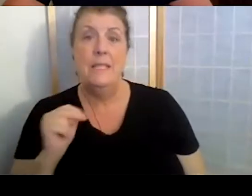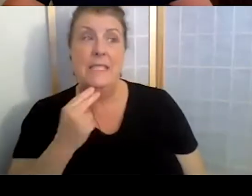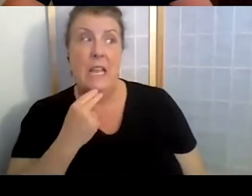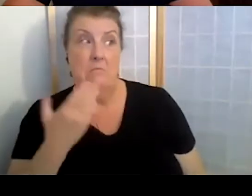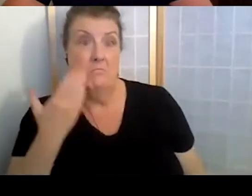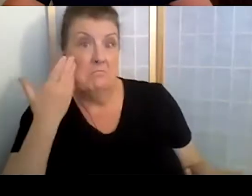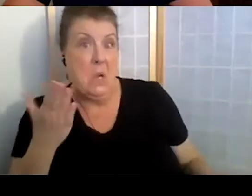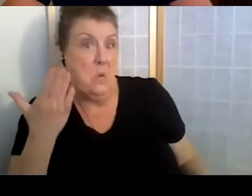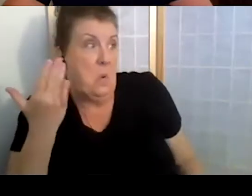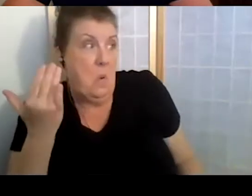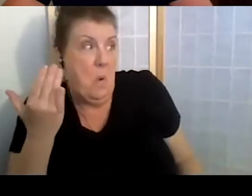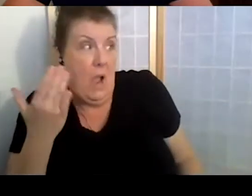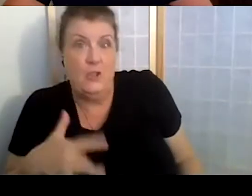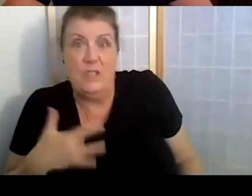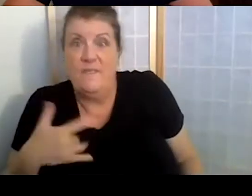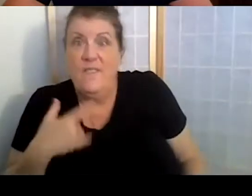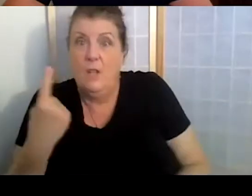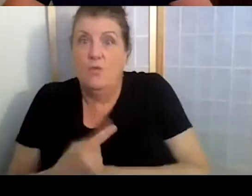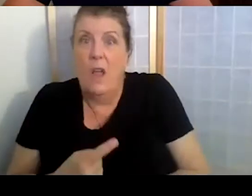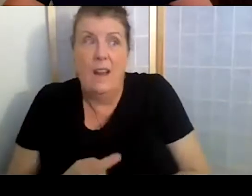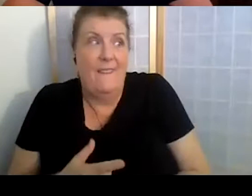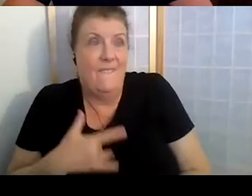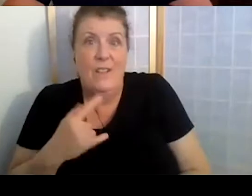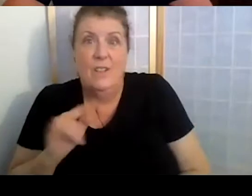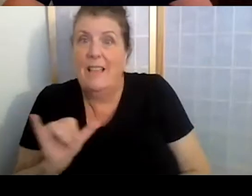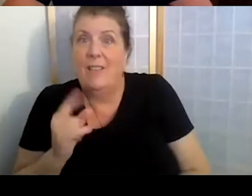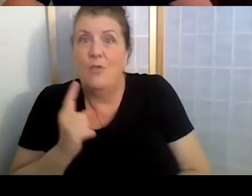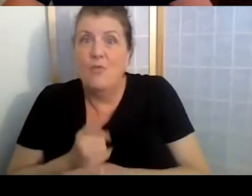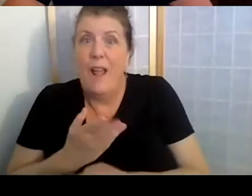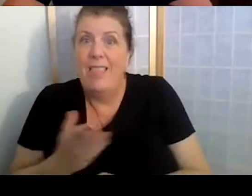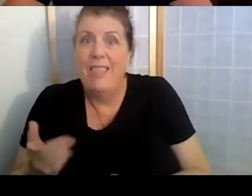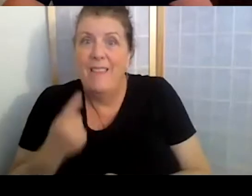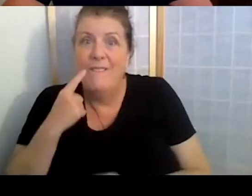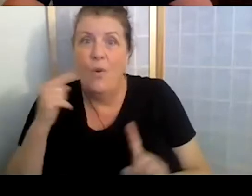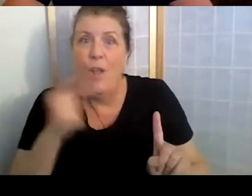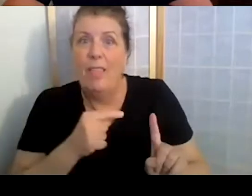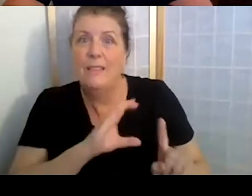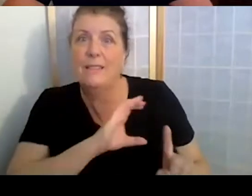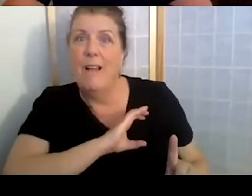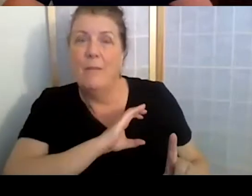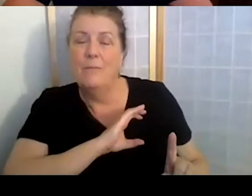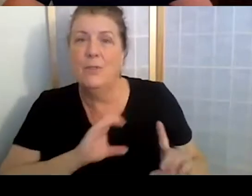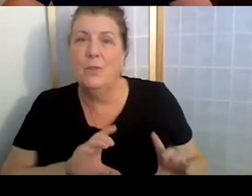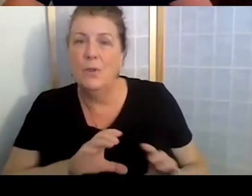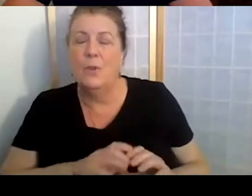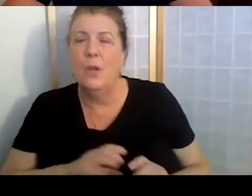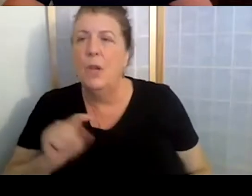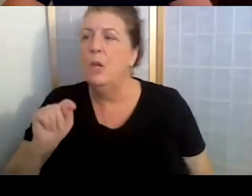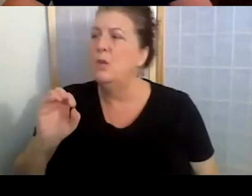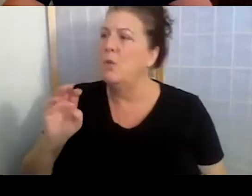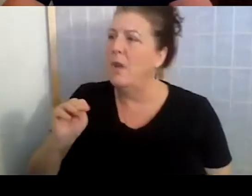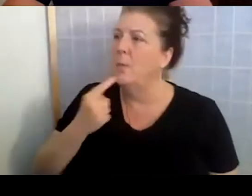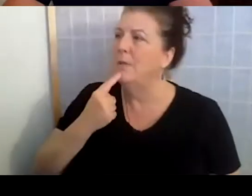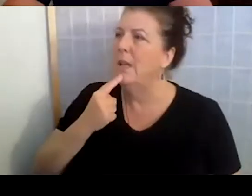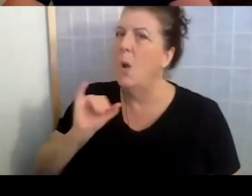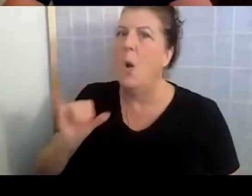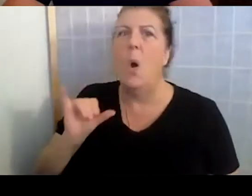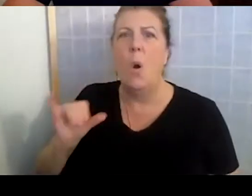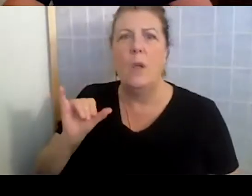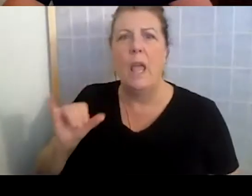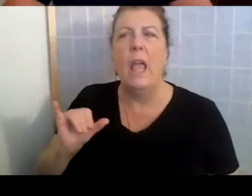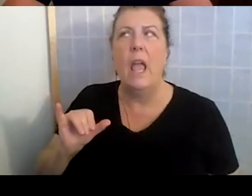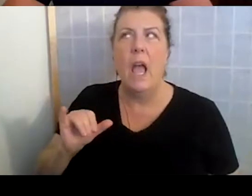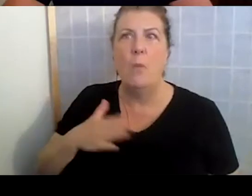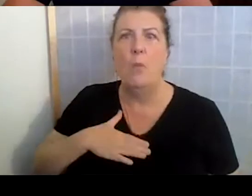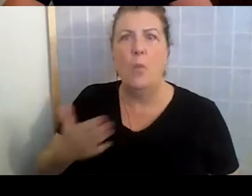feels right. It feels like the right thing for her to do. And Tom was like, okay, I'm willing to like cede control over this